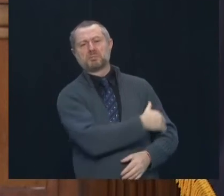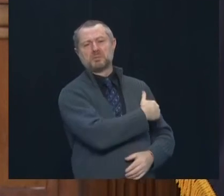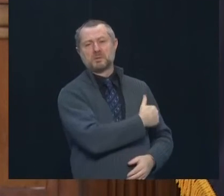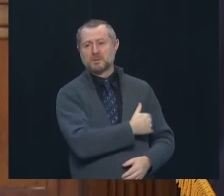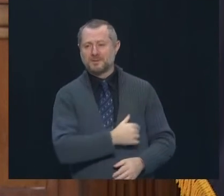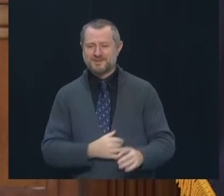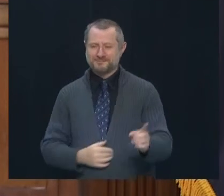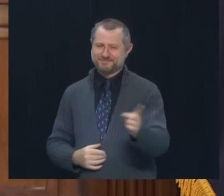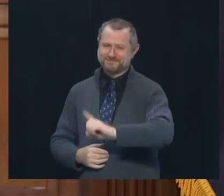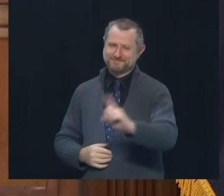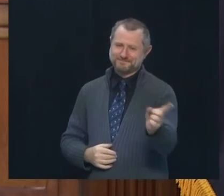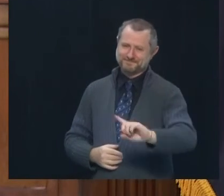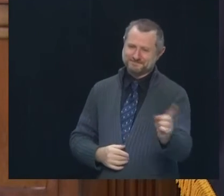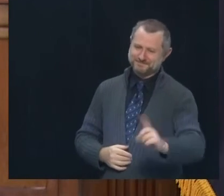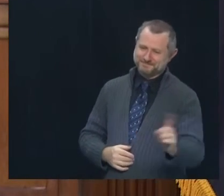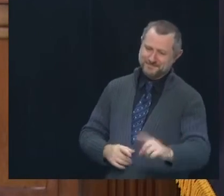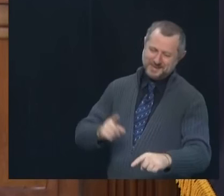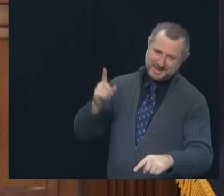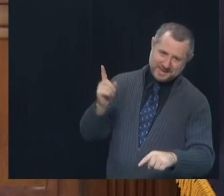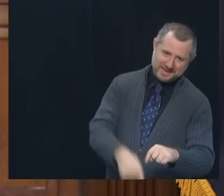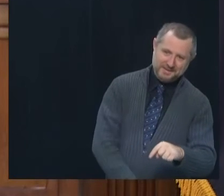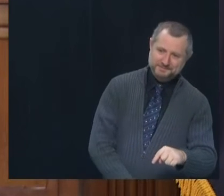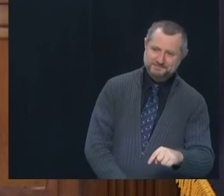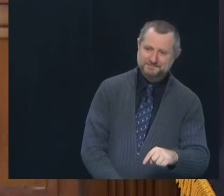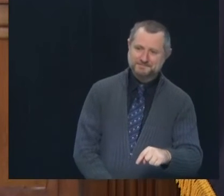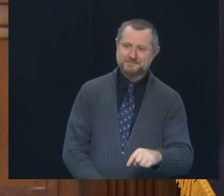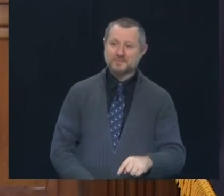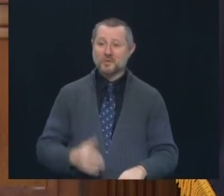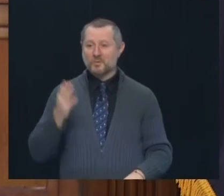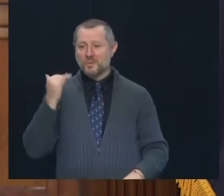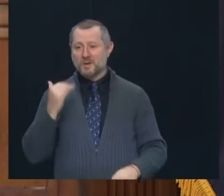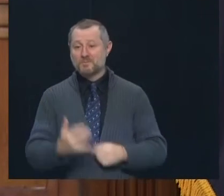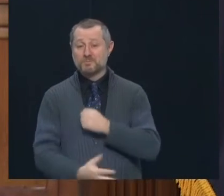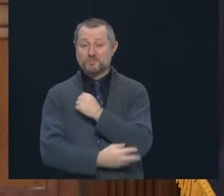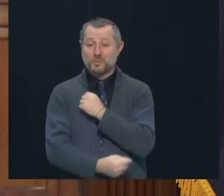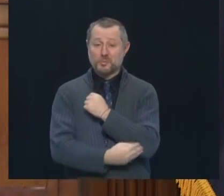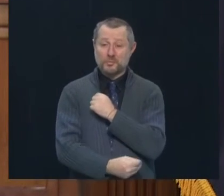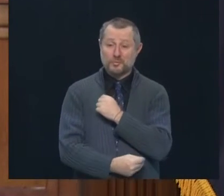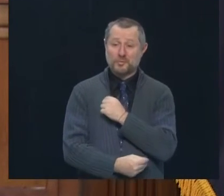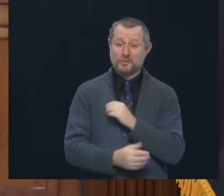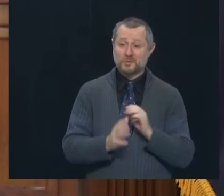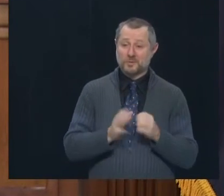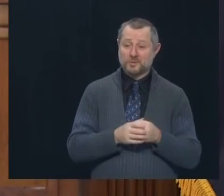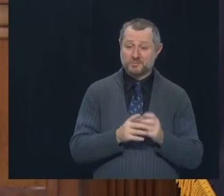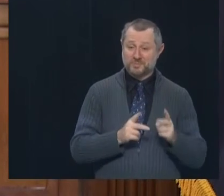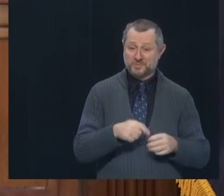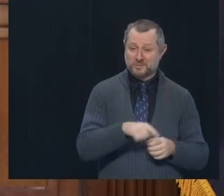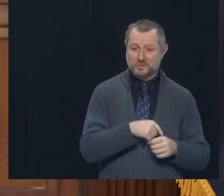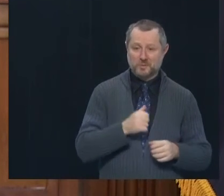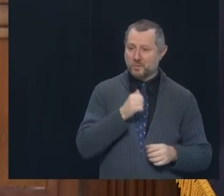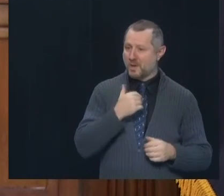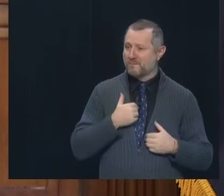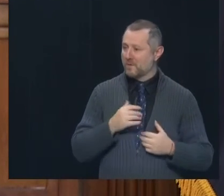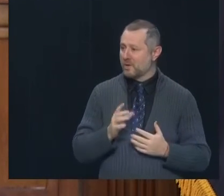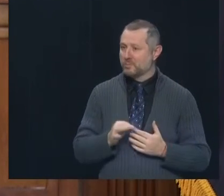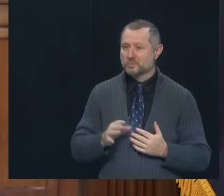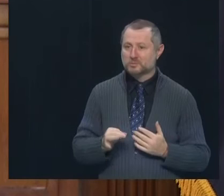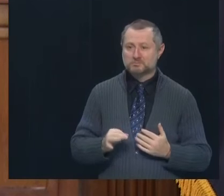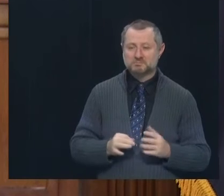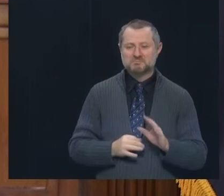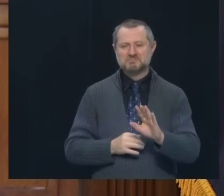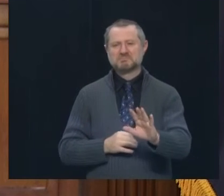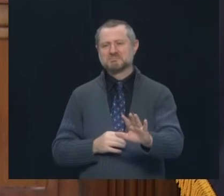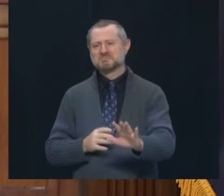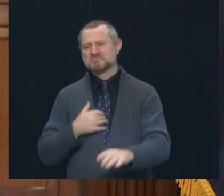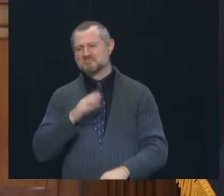You don't have that luxury. Poor communities don't have that luxury. Look, let's be totally